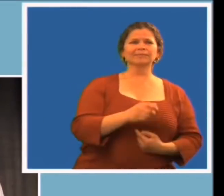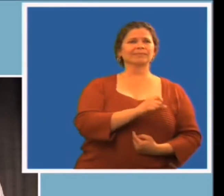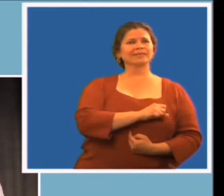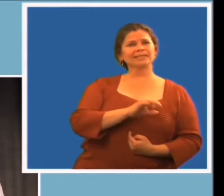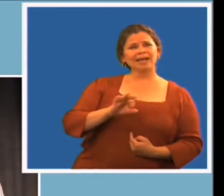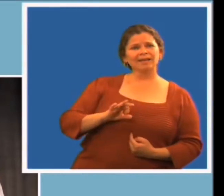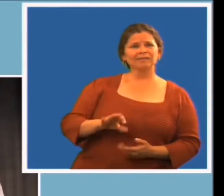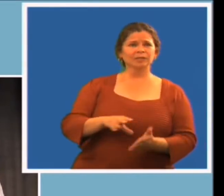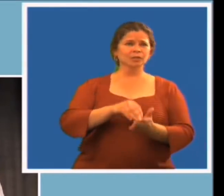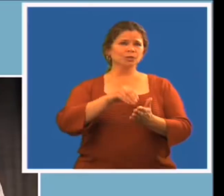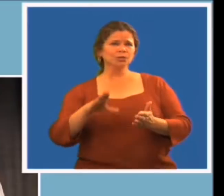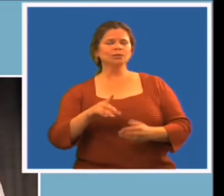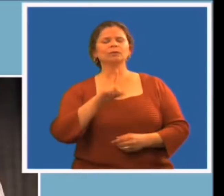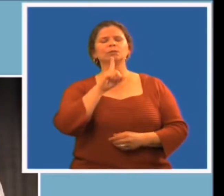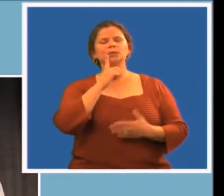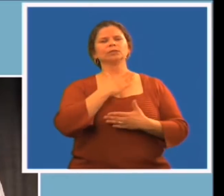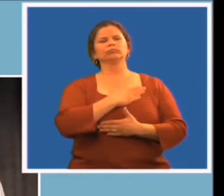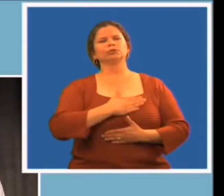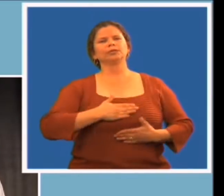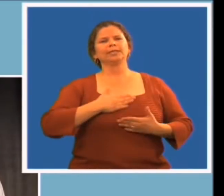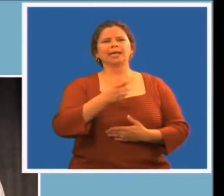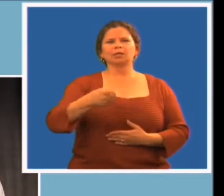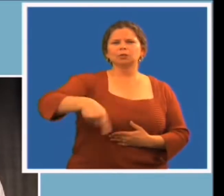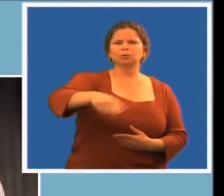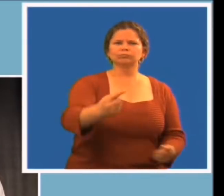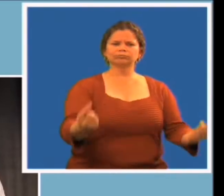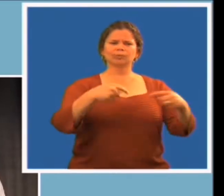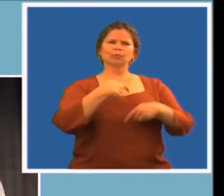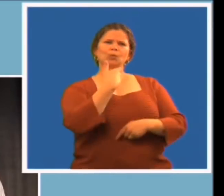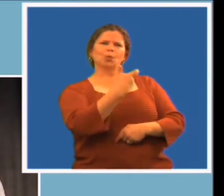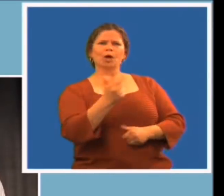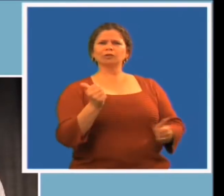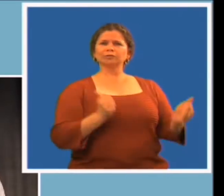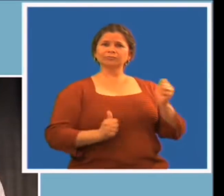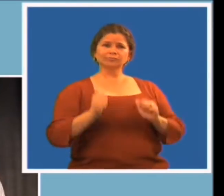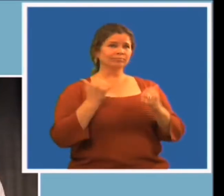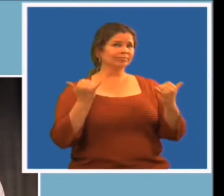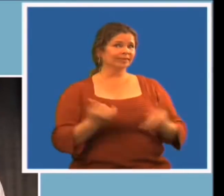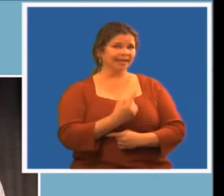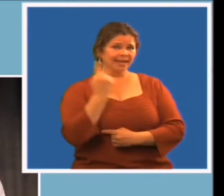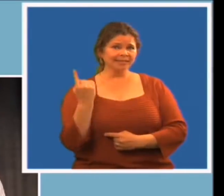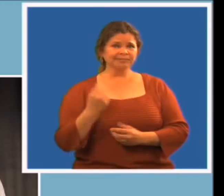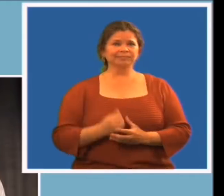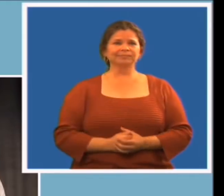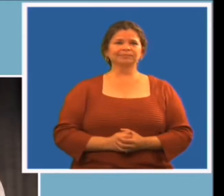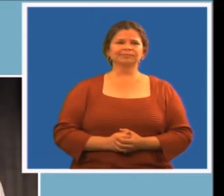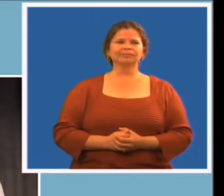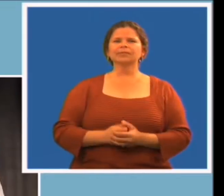announcements. First, the washrooms are located outside the gym door at the back and to your